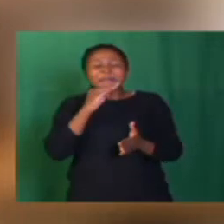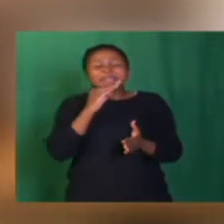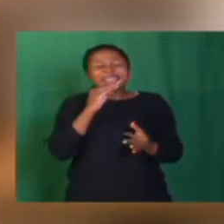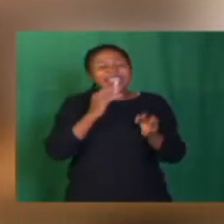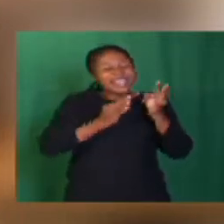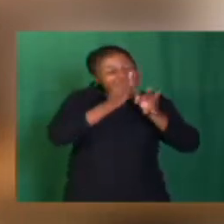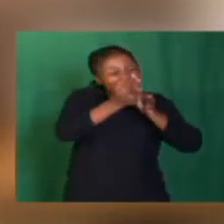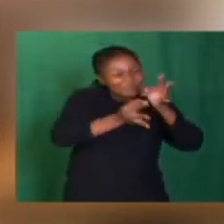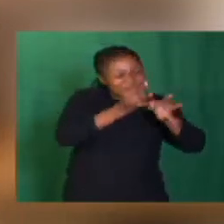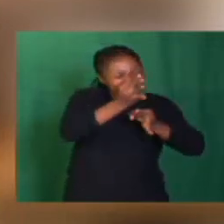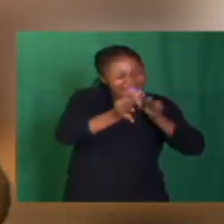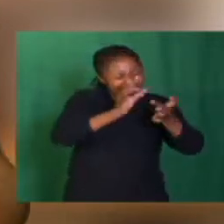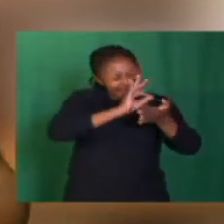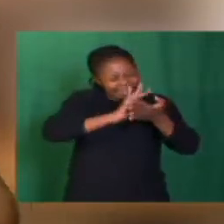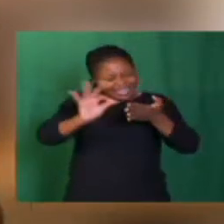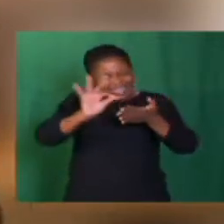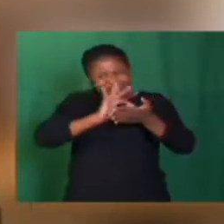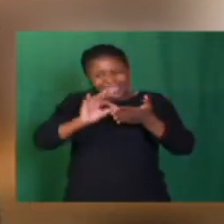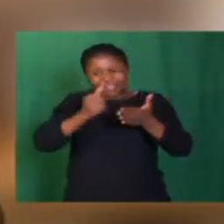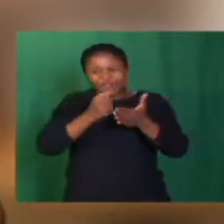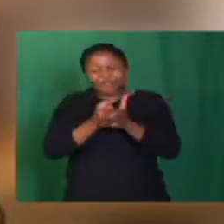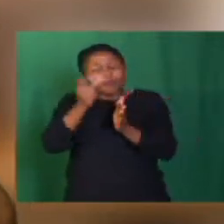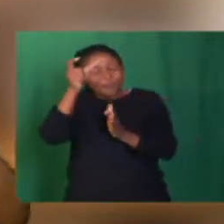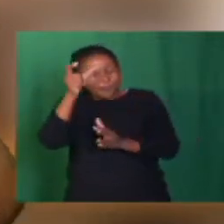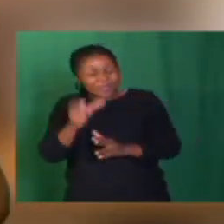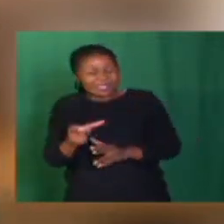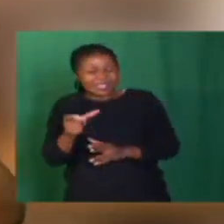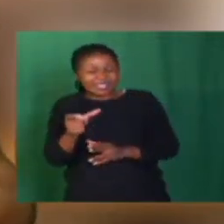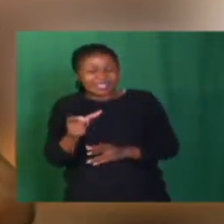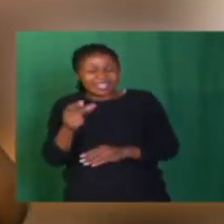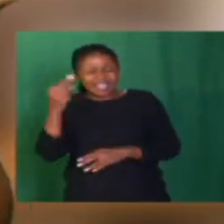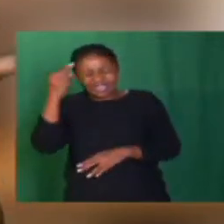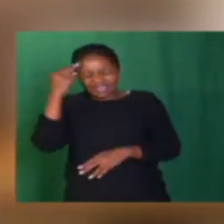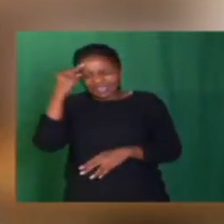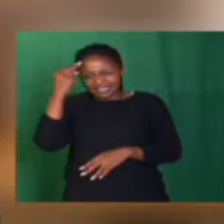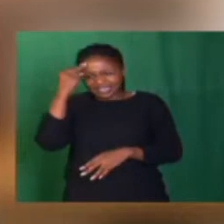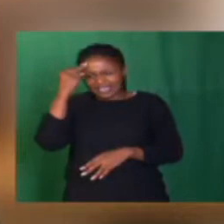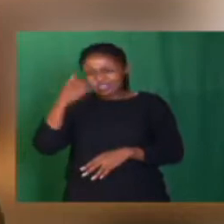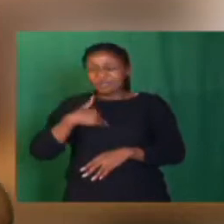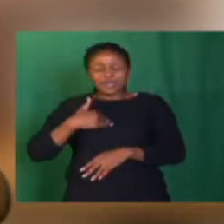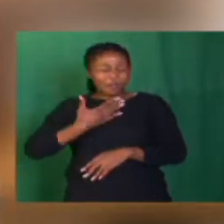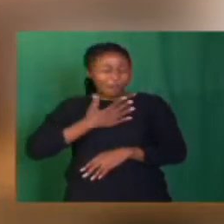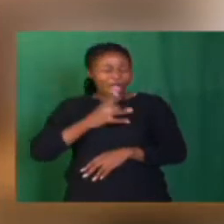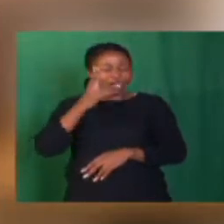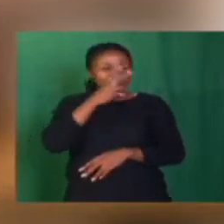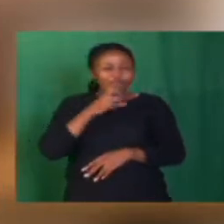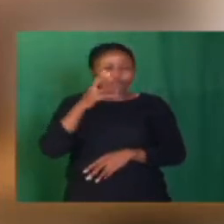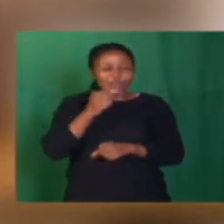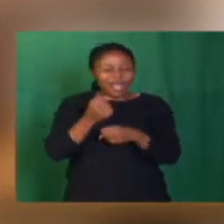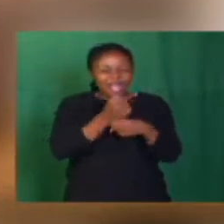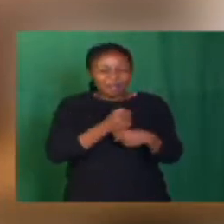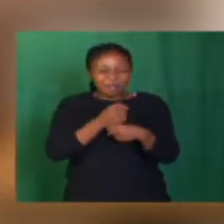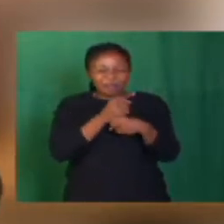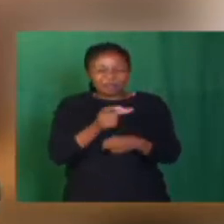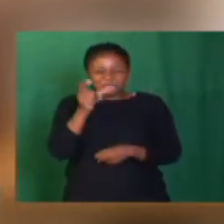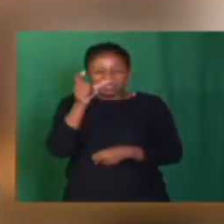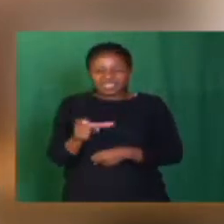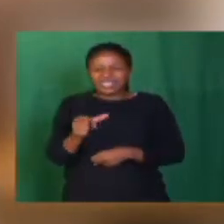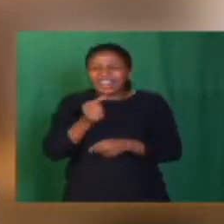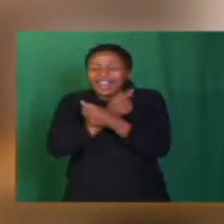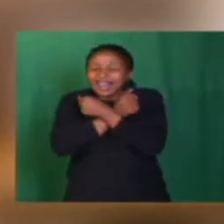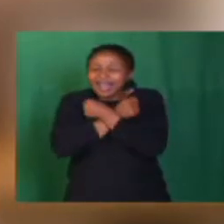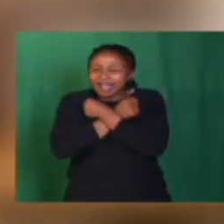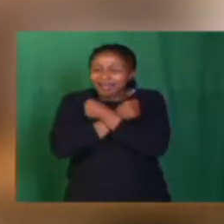what I am saying about my hero. It doesn't mean that you're not going to make errors. You are going to make errors, but as you make